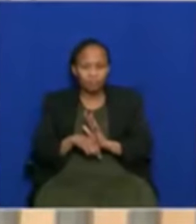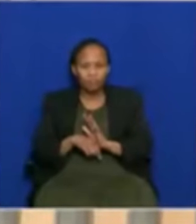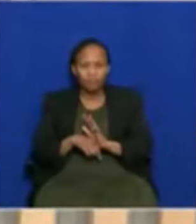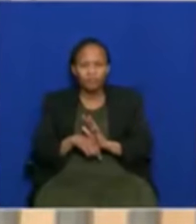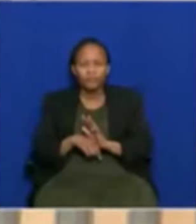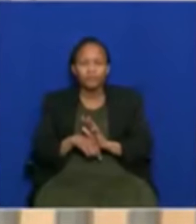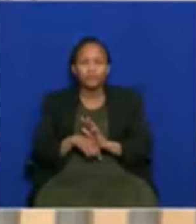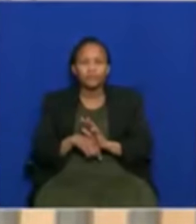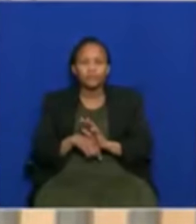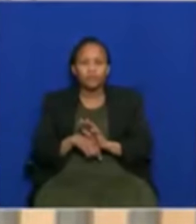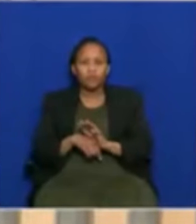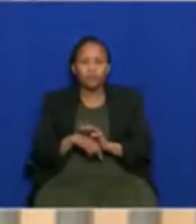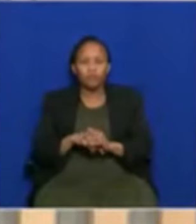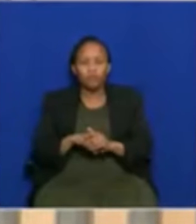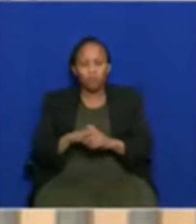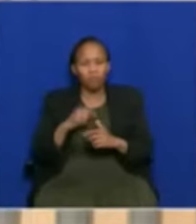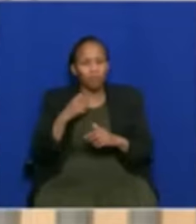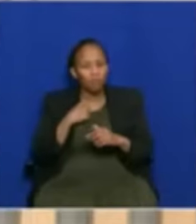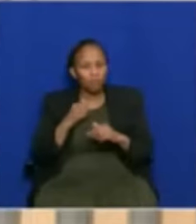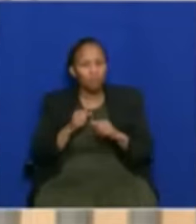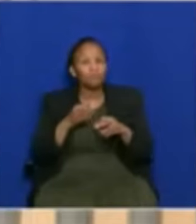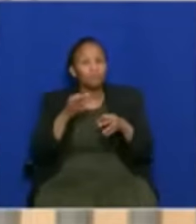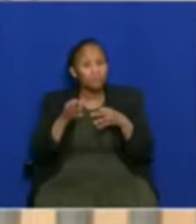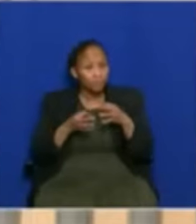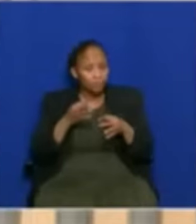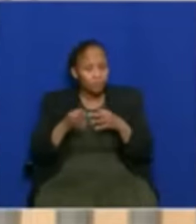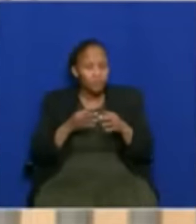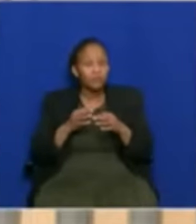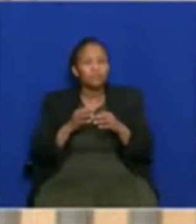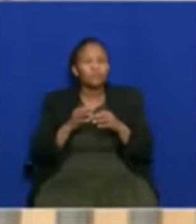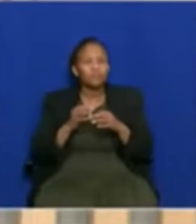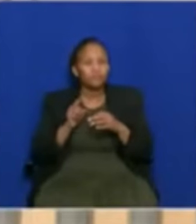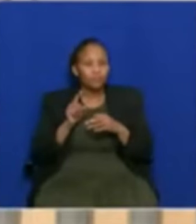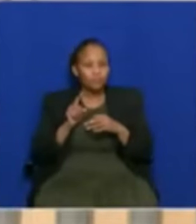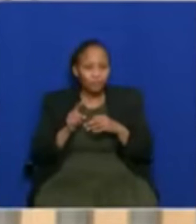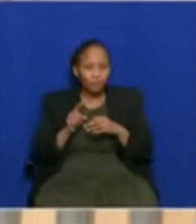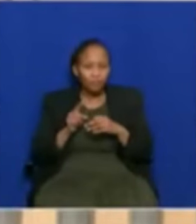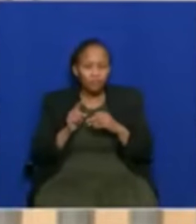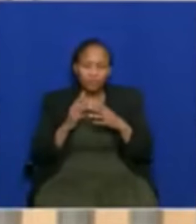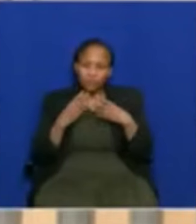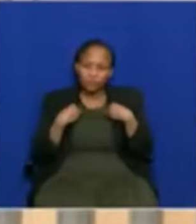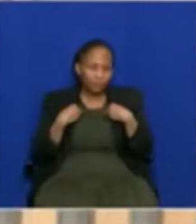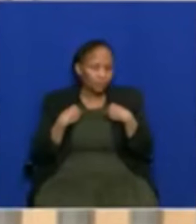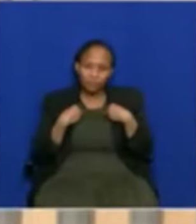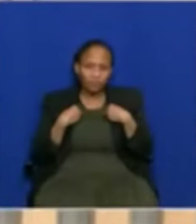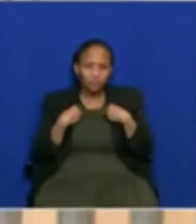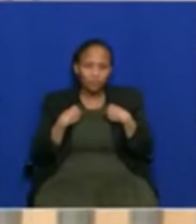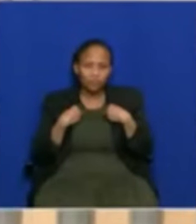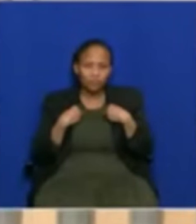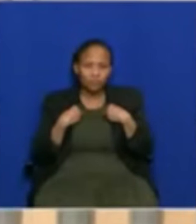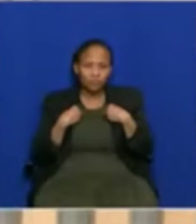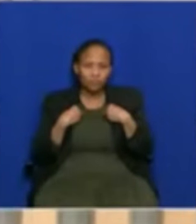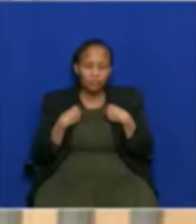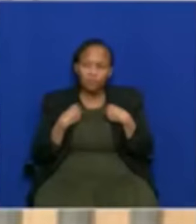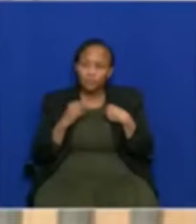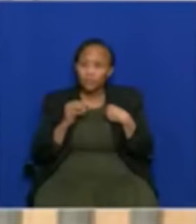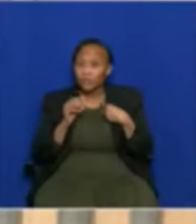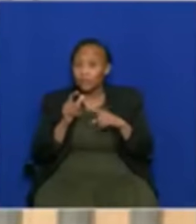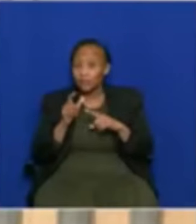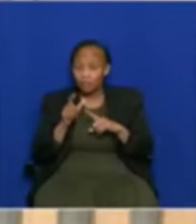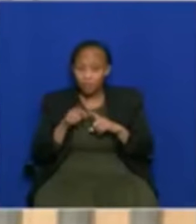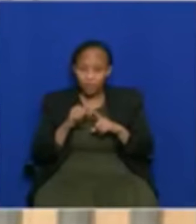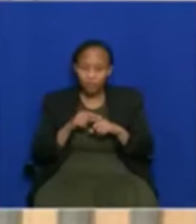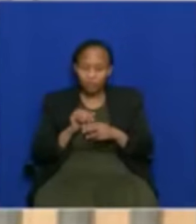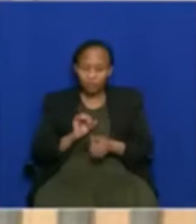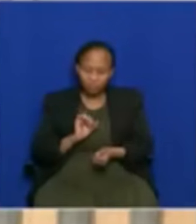explanation, Colonel. You caused for somebody to be arrested. Somebody who, on